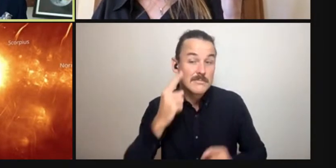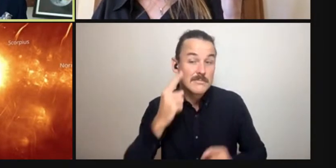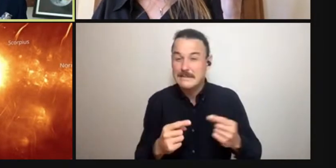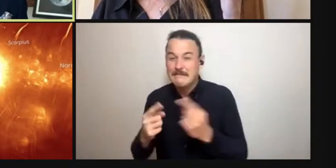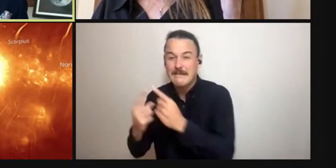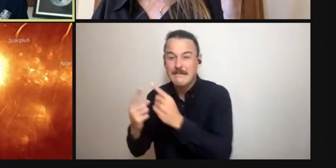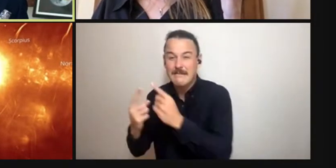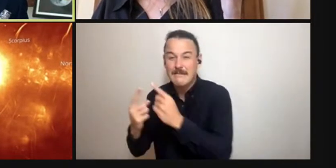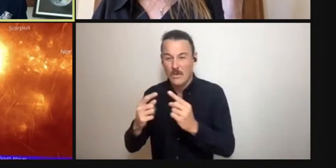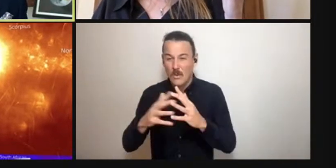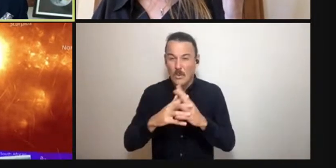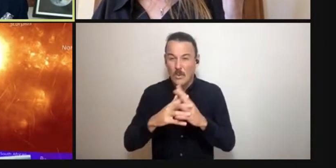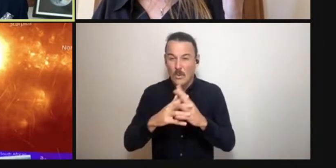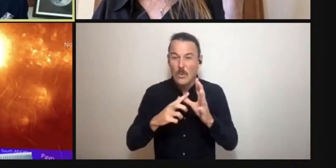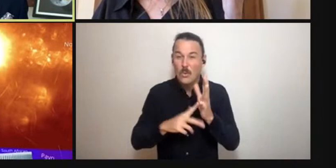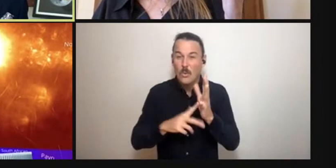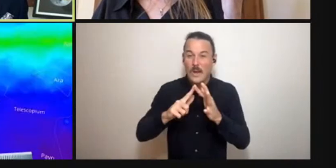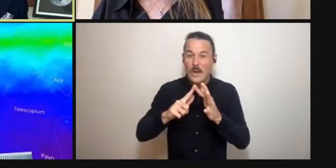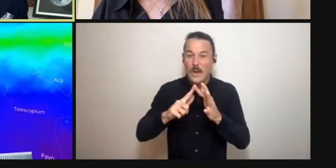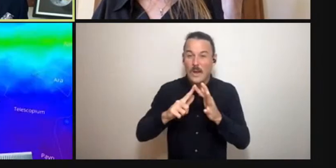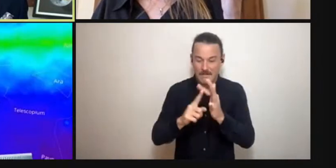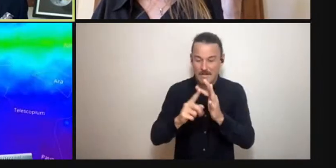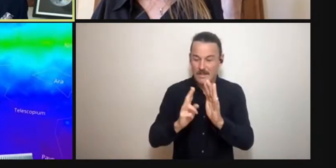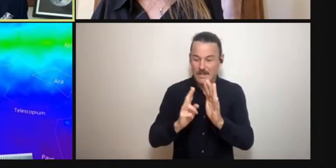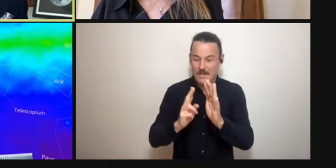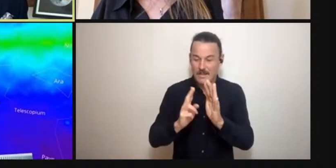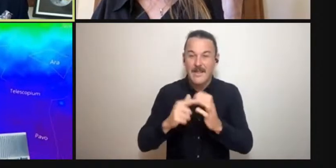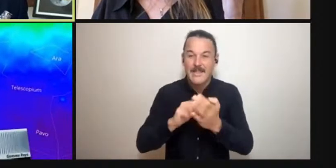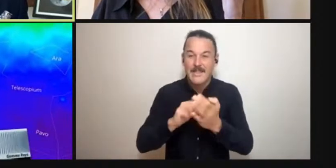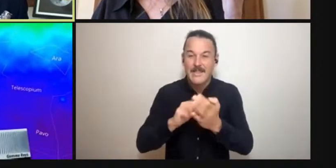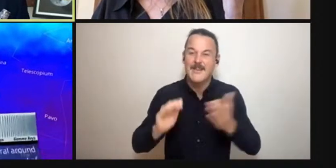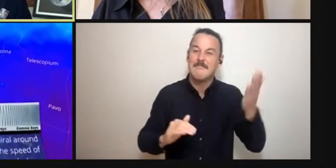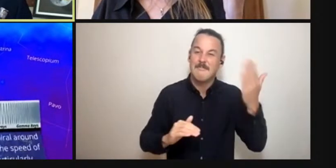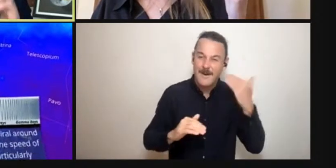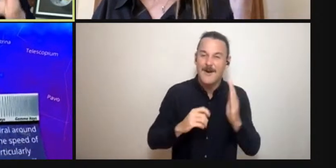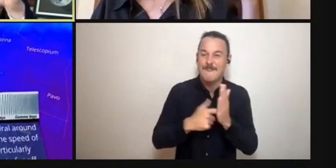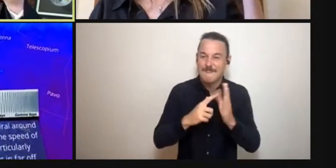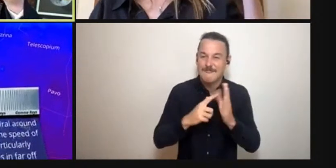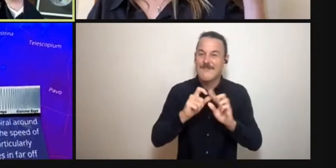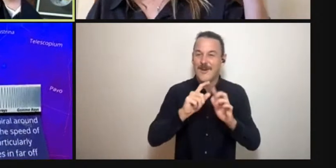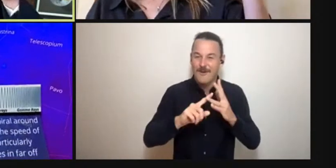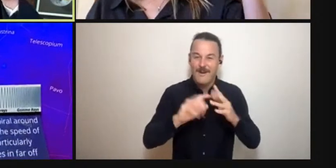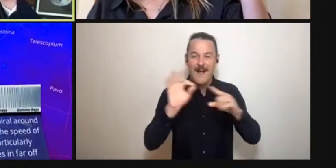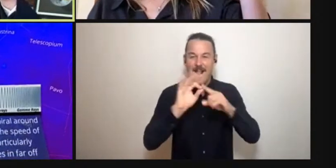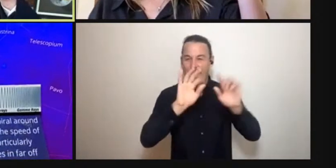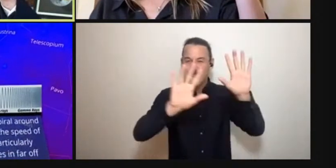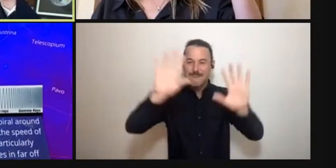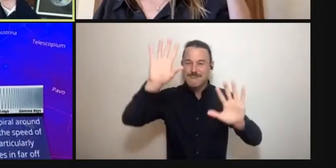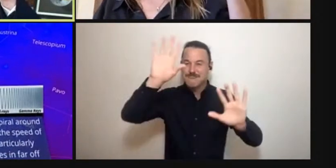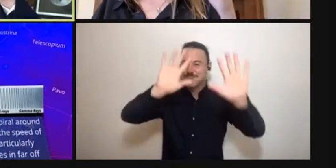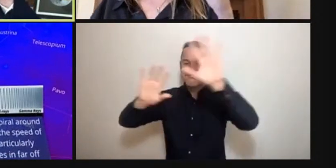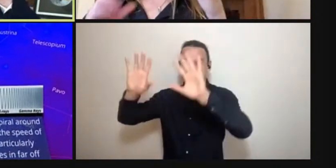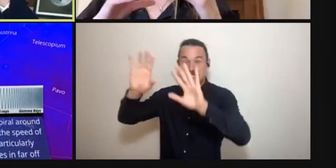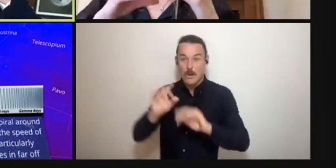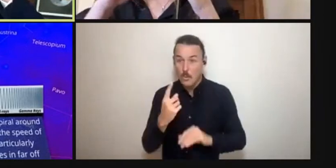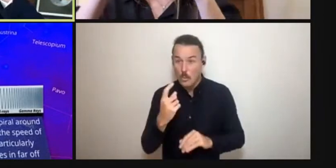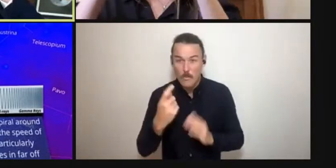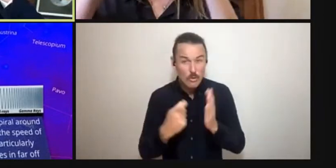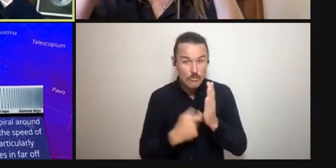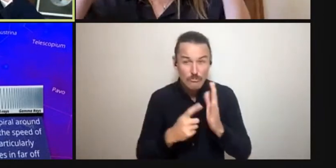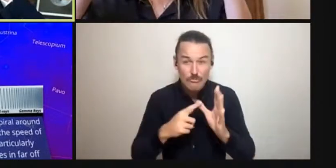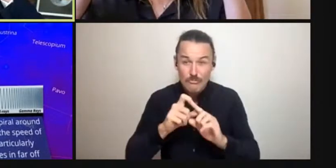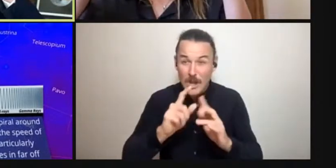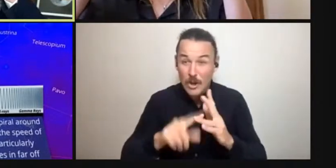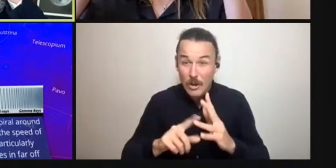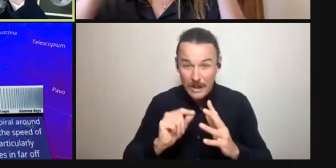of light. So we talked about radio. Maybe is there one more radio image we can actually show? Because I really love it.